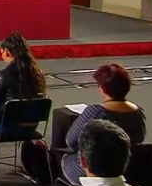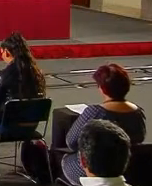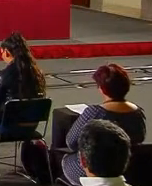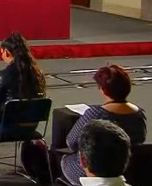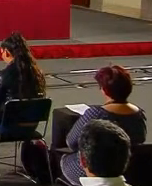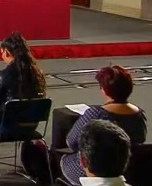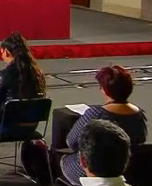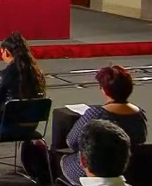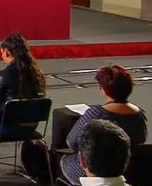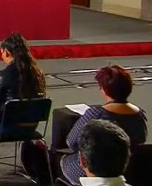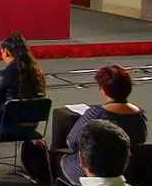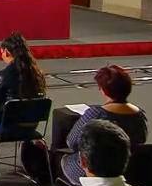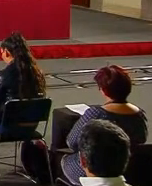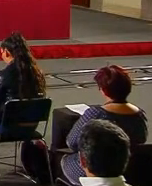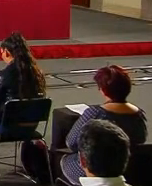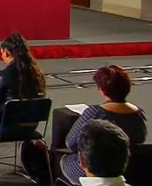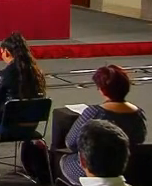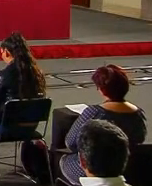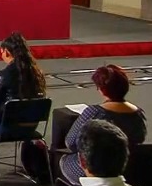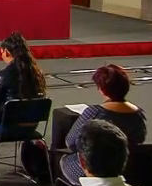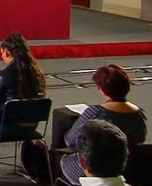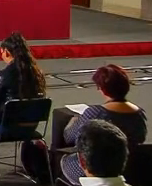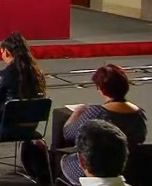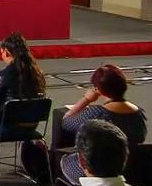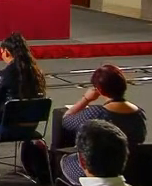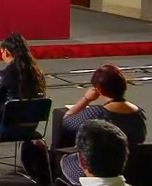and those actions that